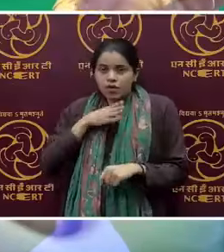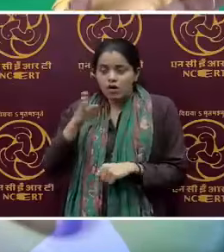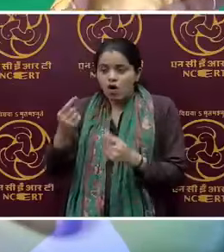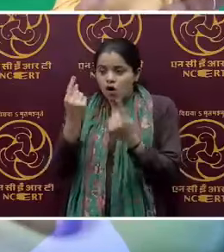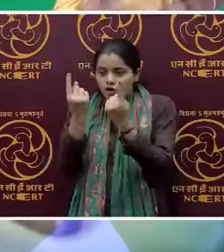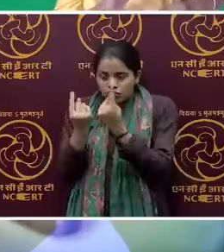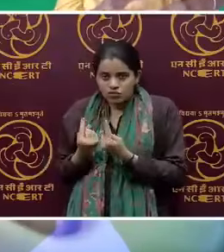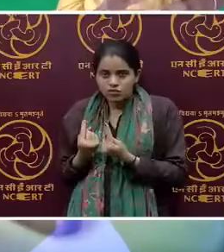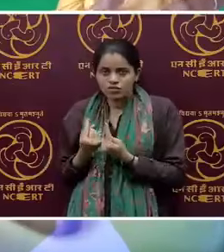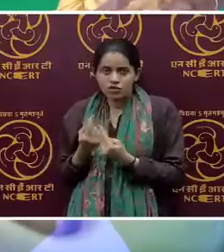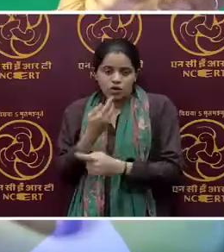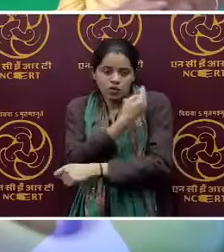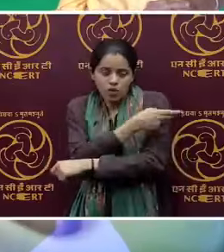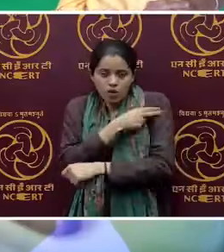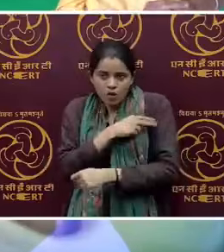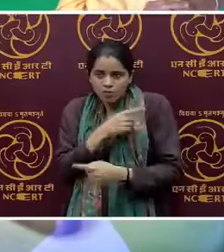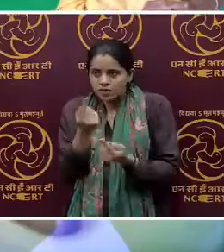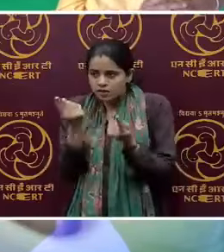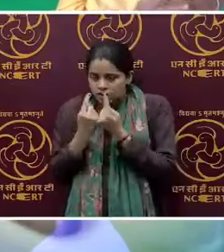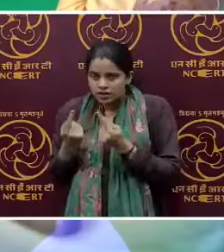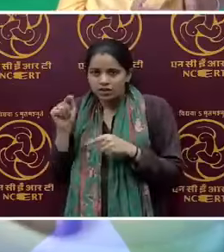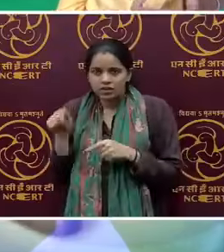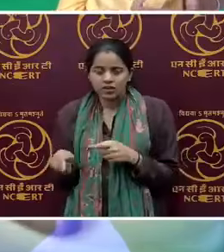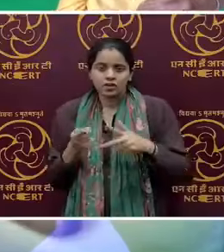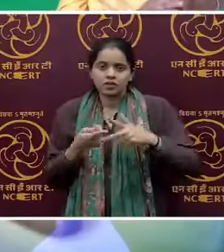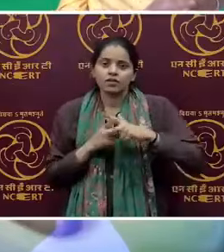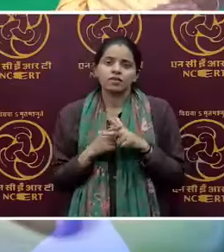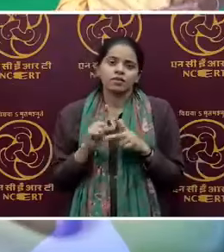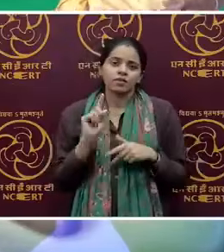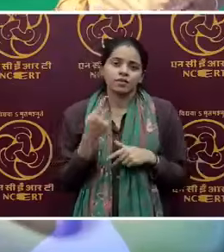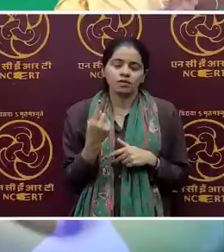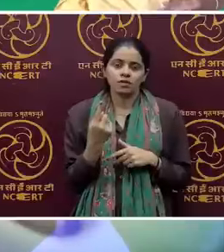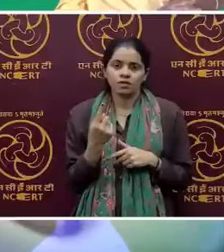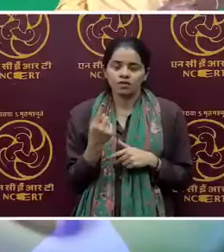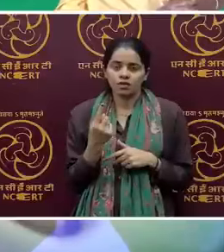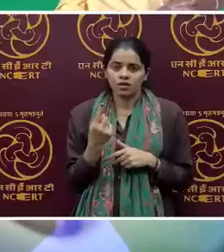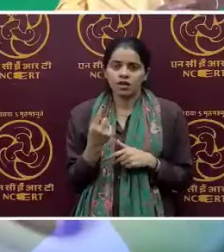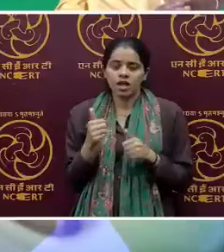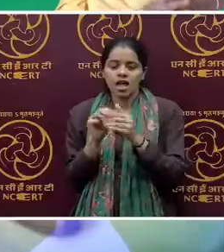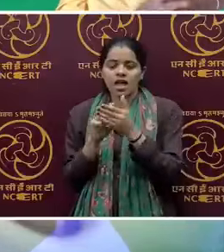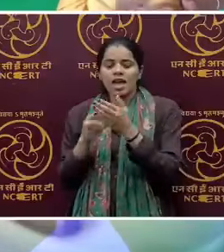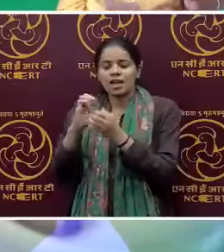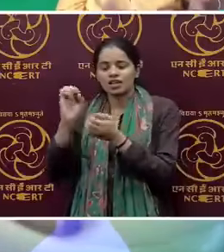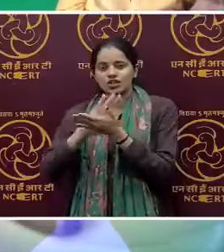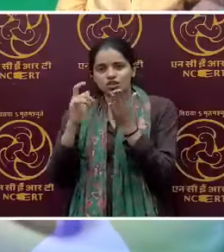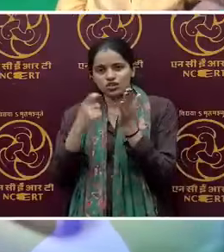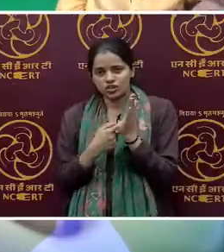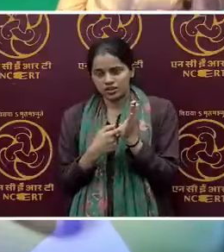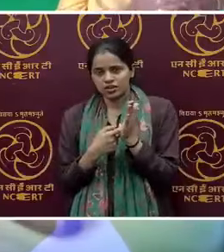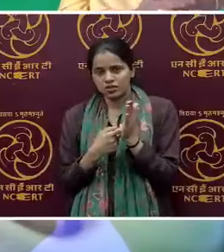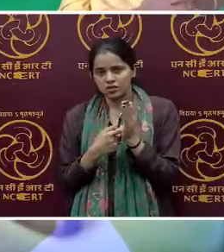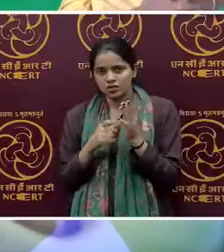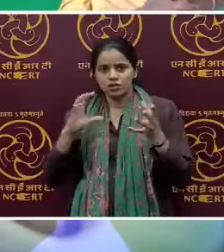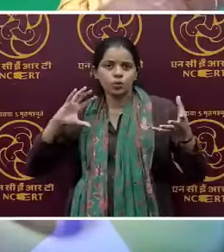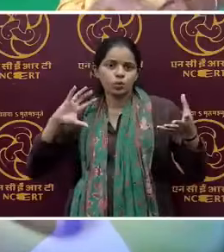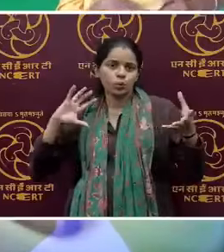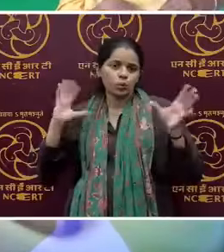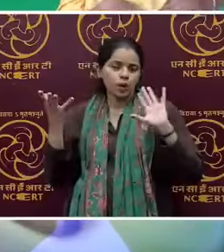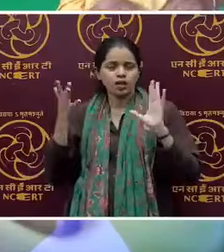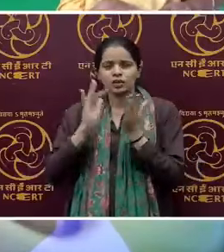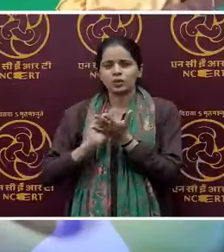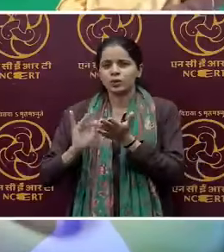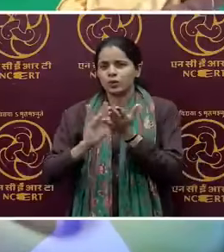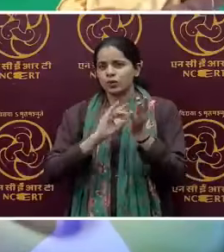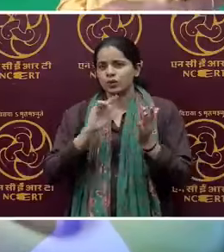assessment. But the very first tool that is used is NCERT. In world over, it is used.